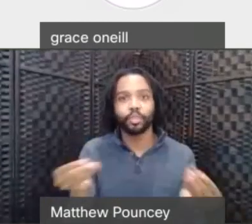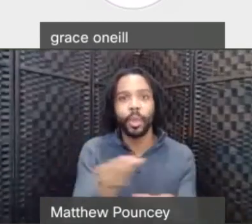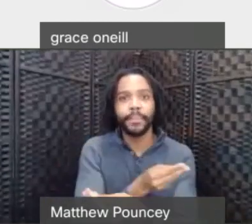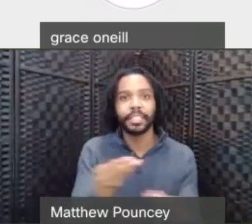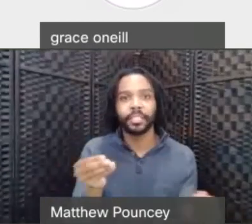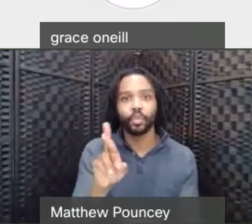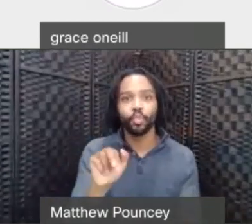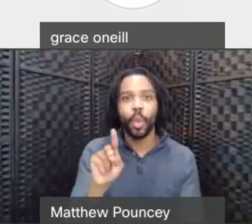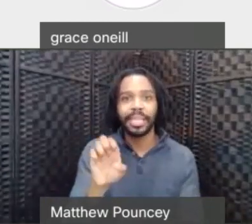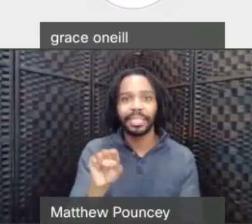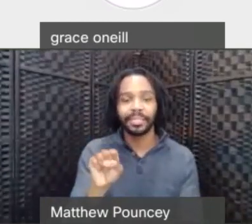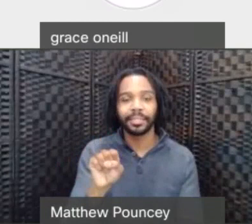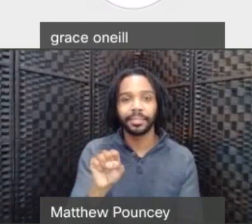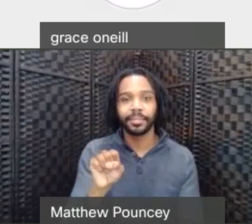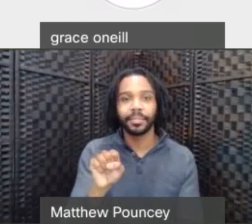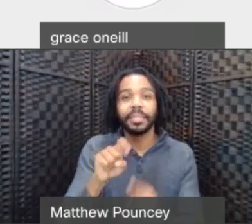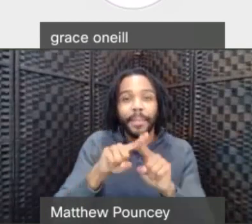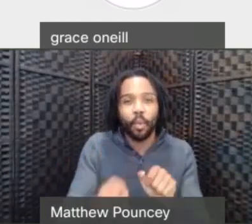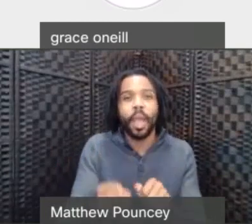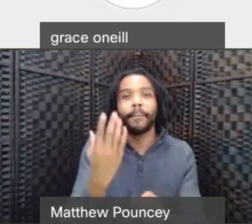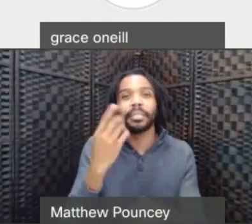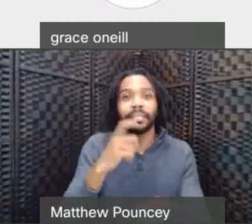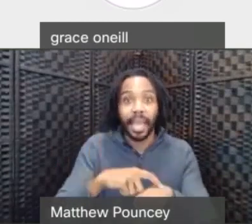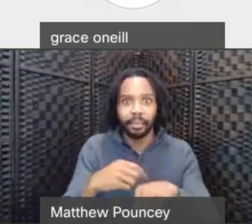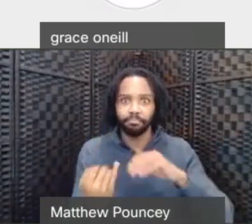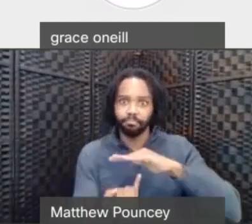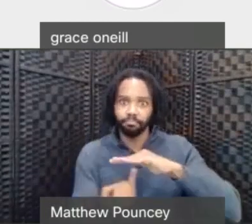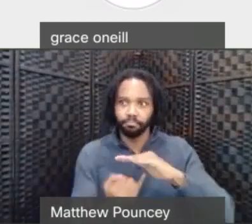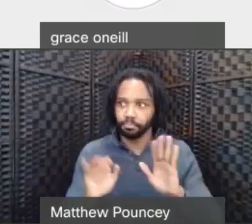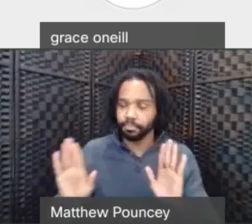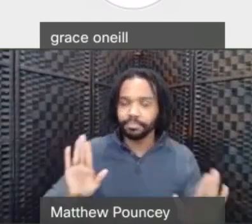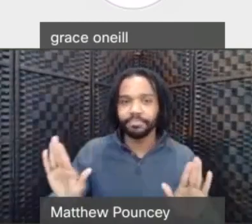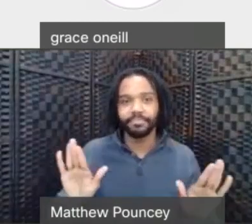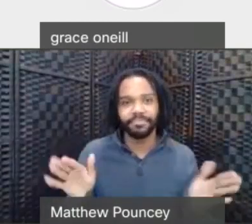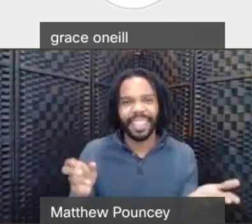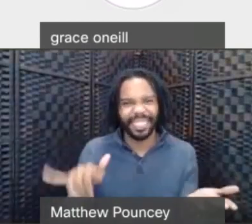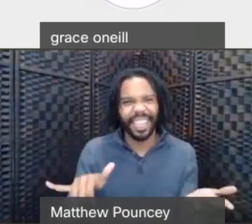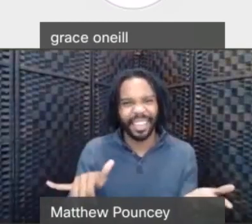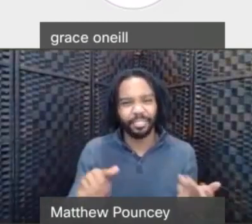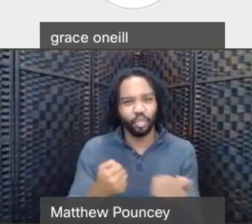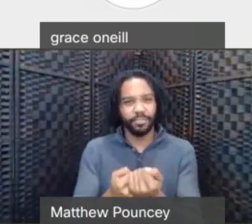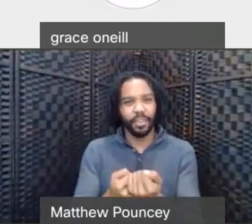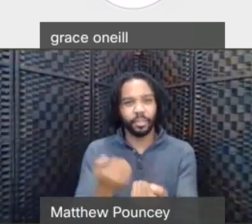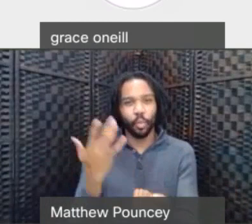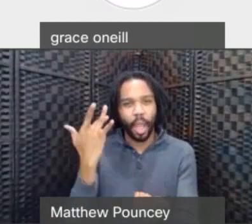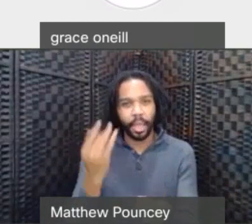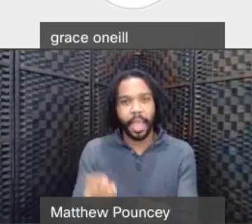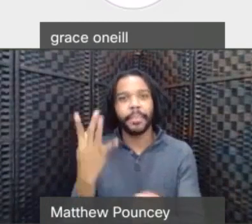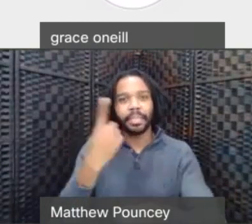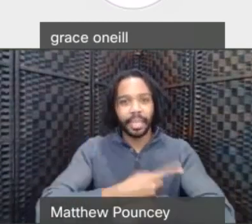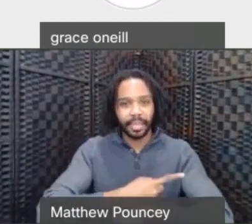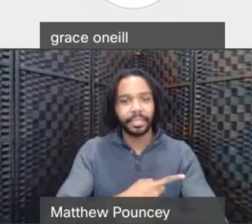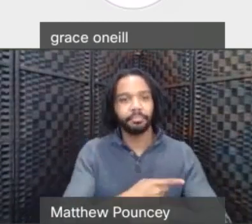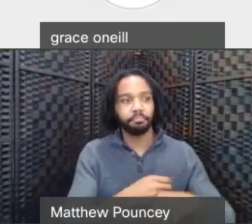at different times. And it provides then the basis for the guidance that it gives about when to end quarantine.